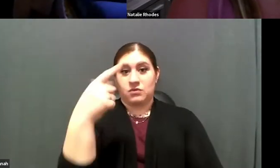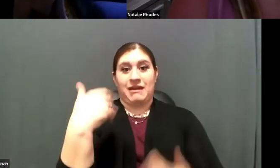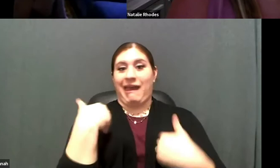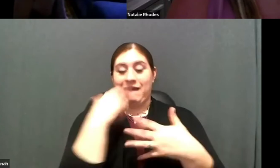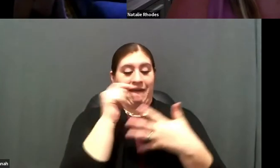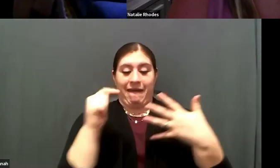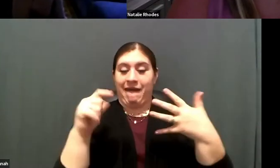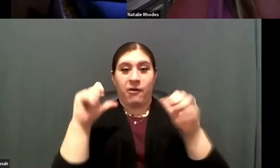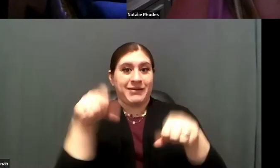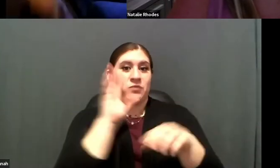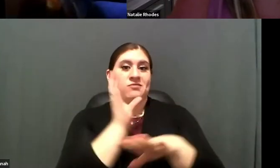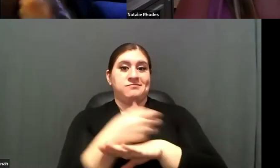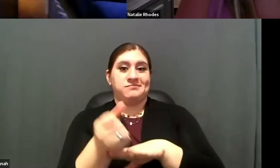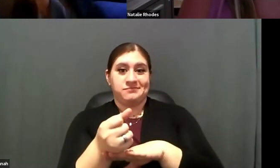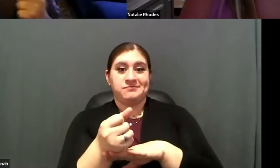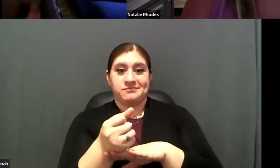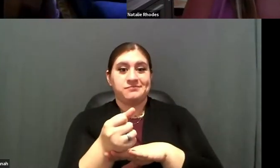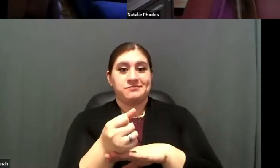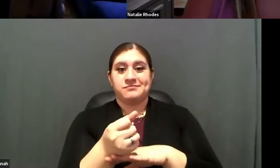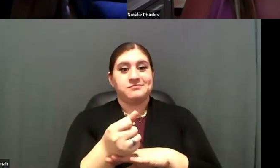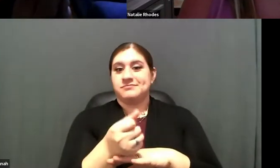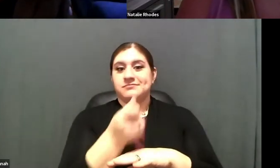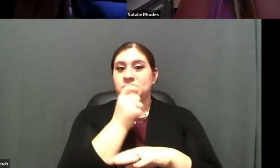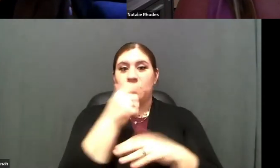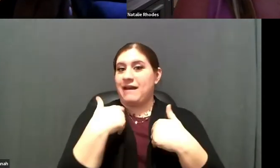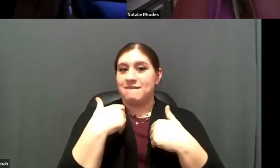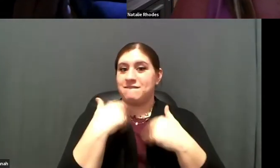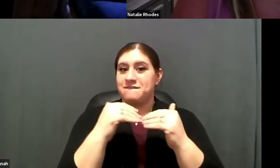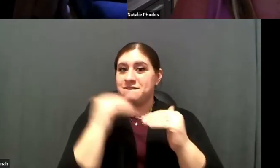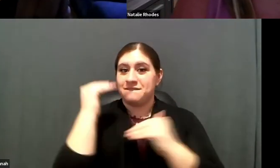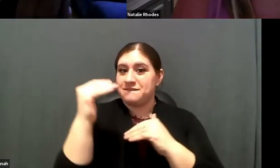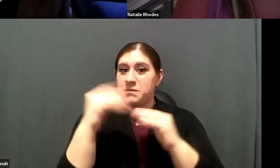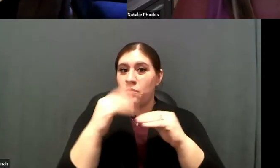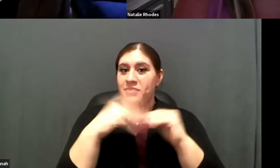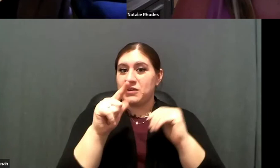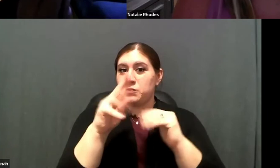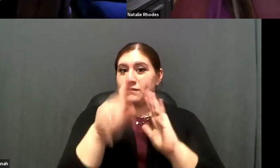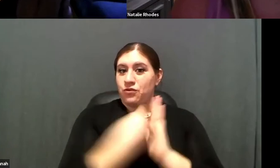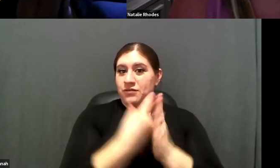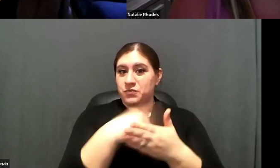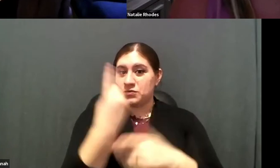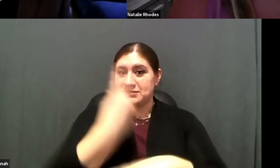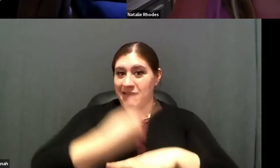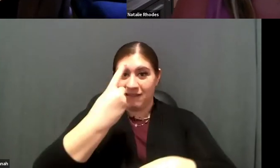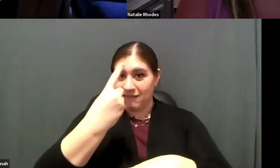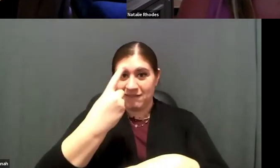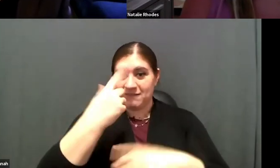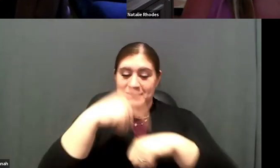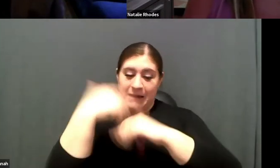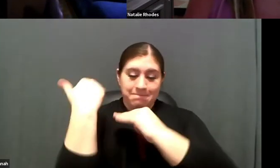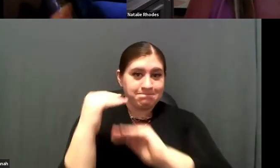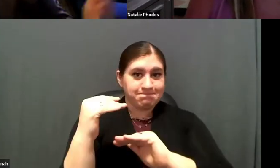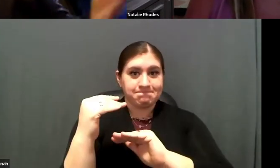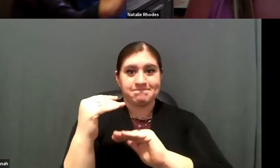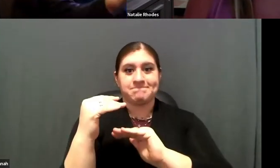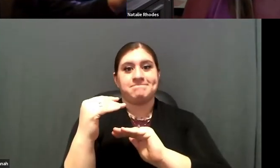ability, right? We only have so much time in a day. And that's what I mean by ability. You know, we only have so much time in a day.